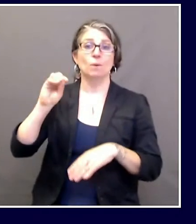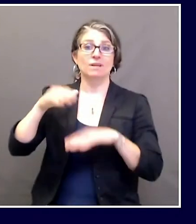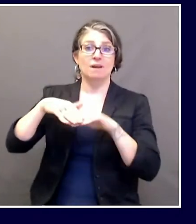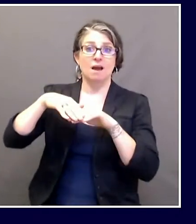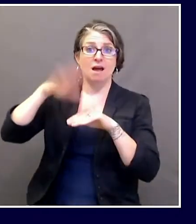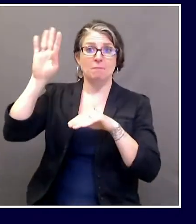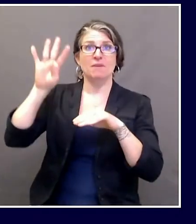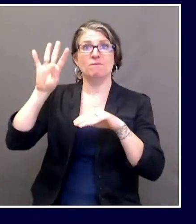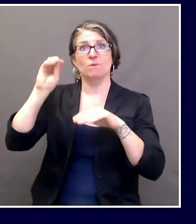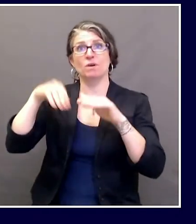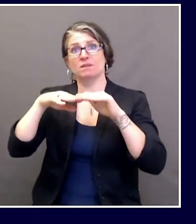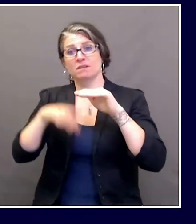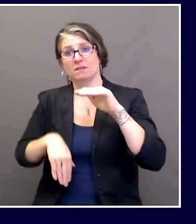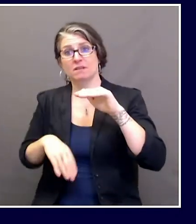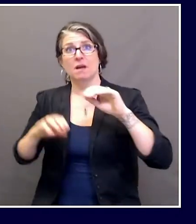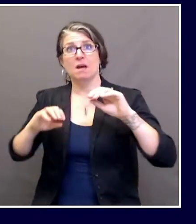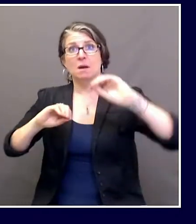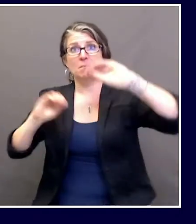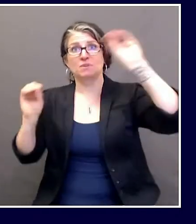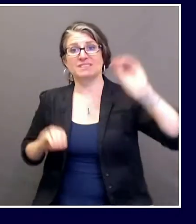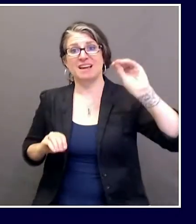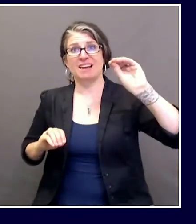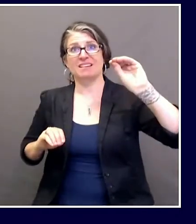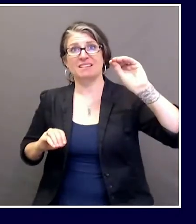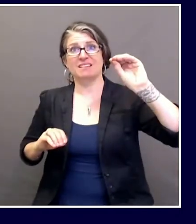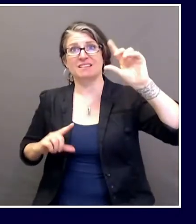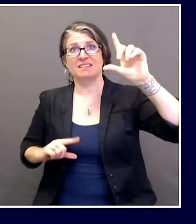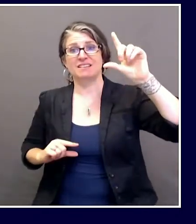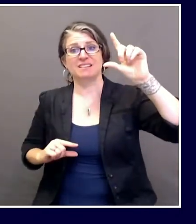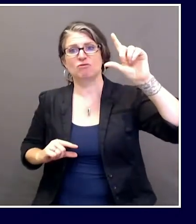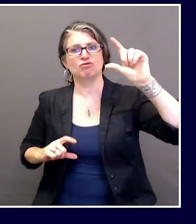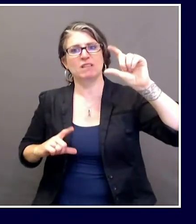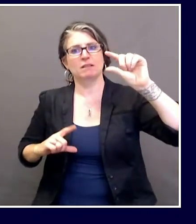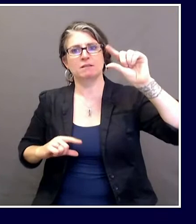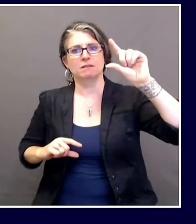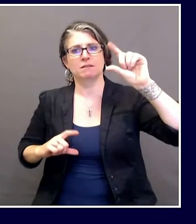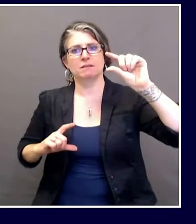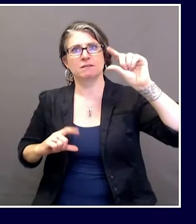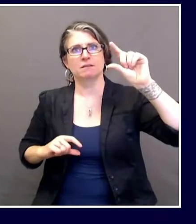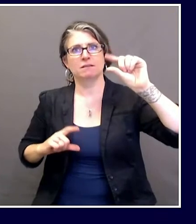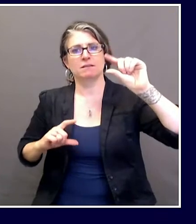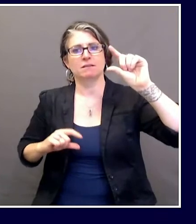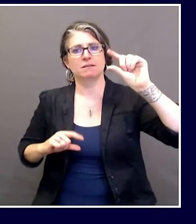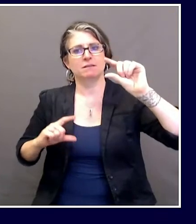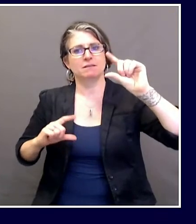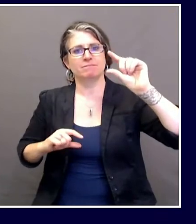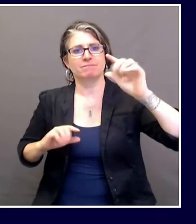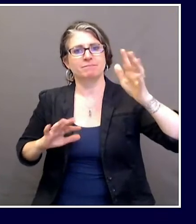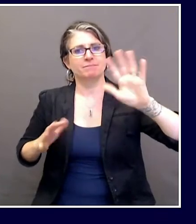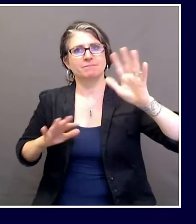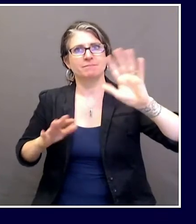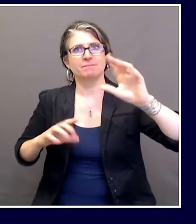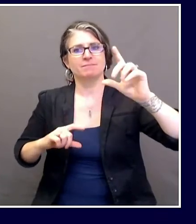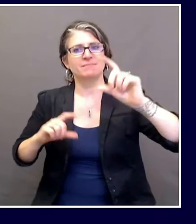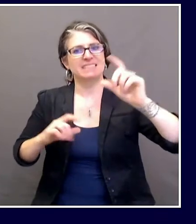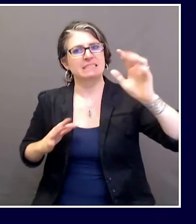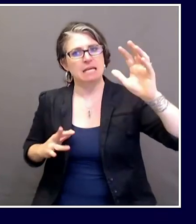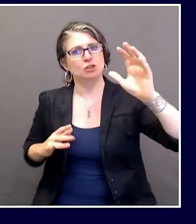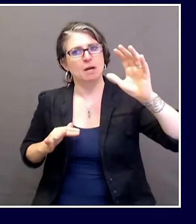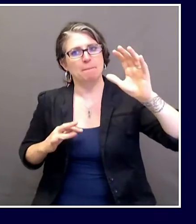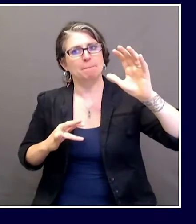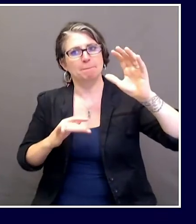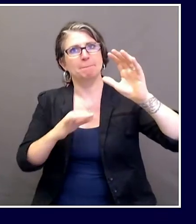last few weeks, 2 weeks, we've seen an acceleration in, say, for example, the youngest age bracket, the 12